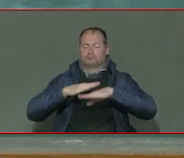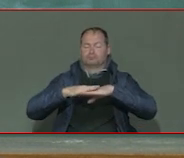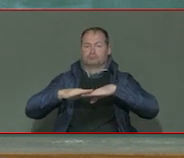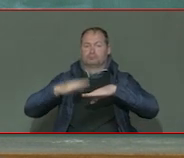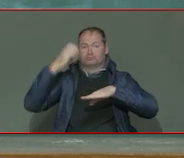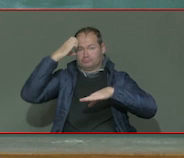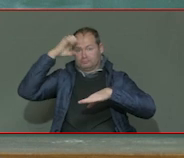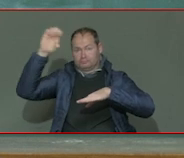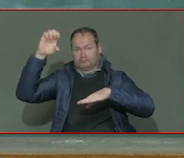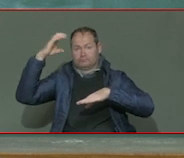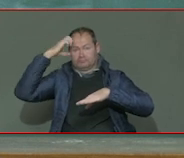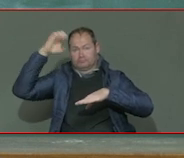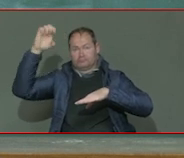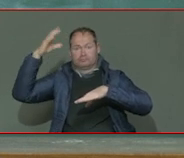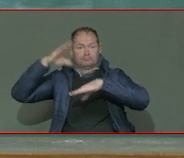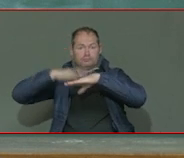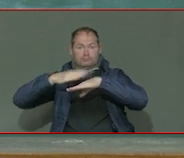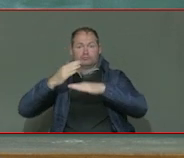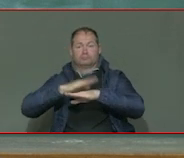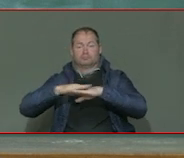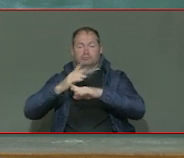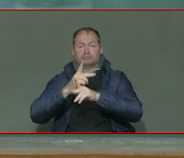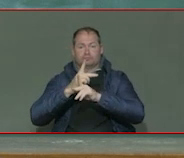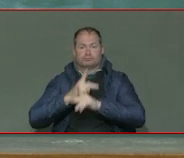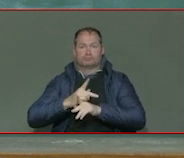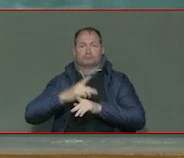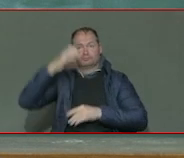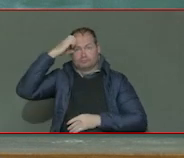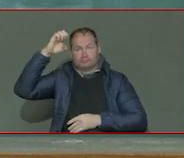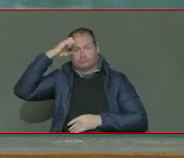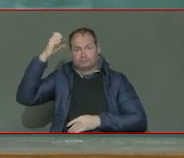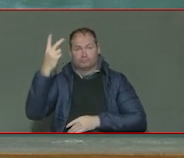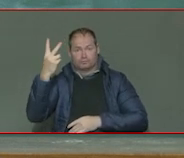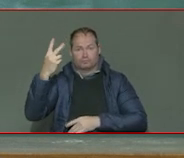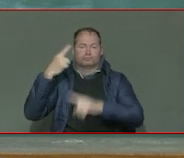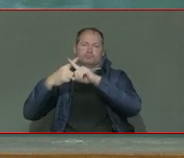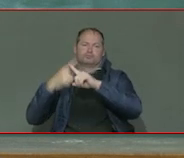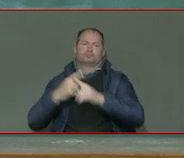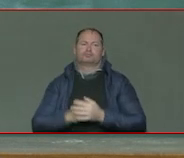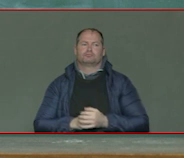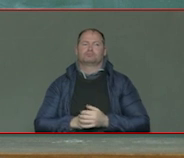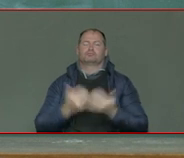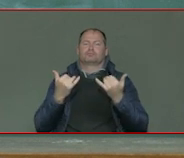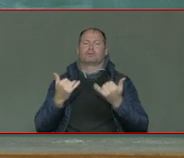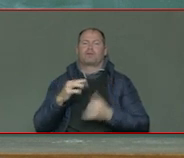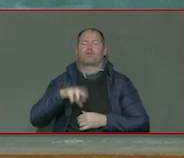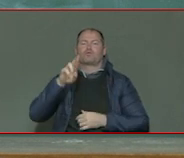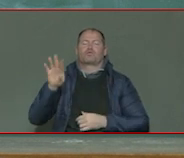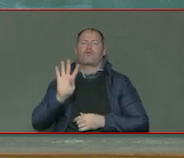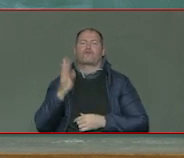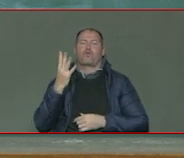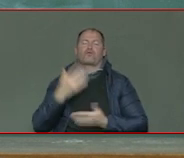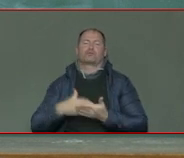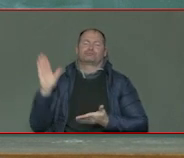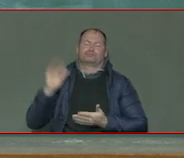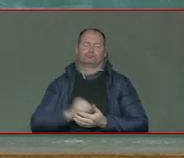further raised to exponent, keep the base, multiply the exponent. It's still in the denominator. I just got rid of the 4th root. Now I